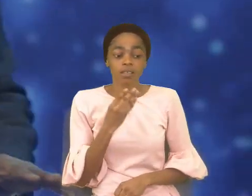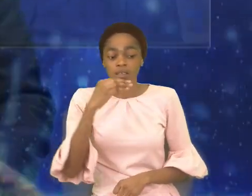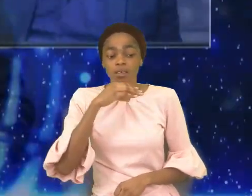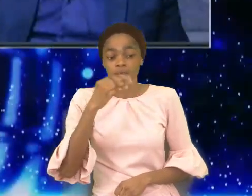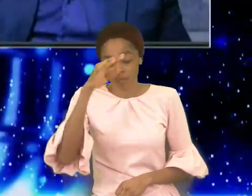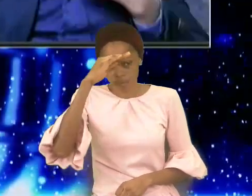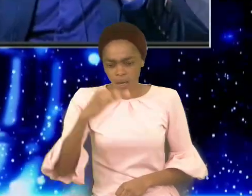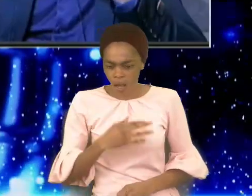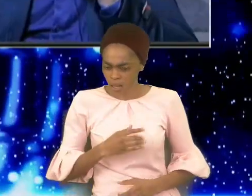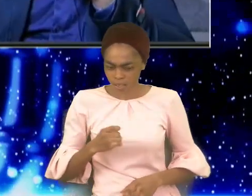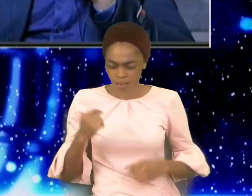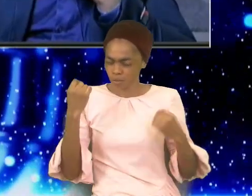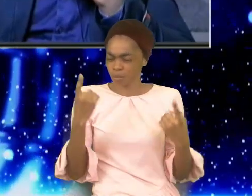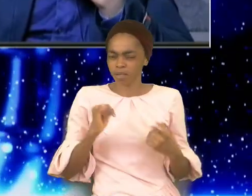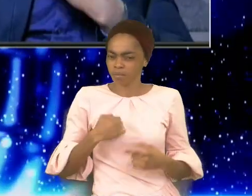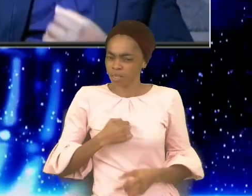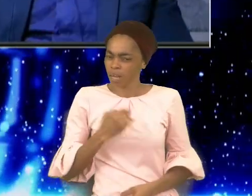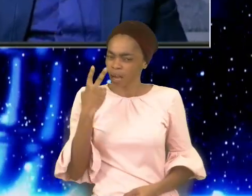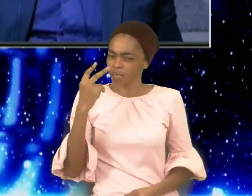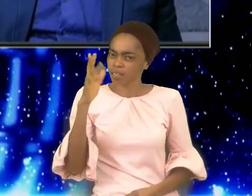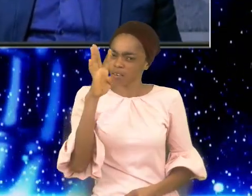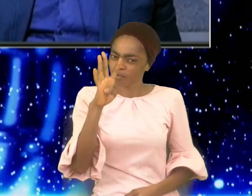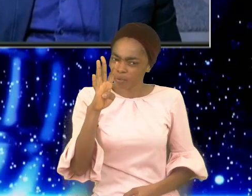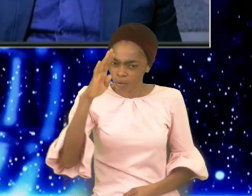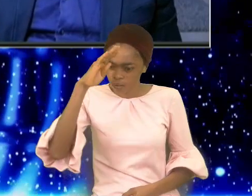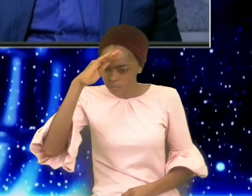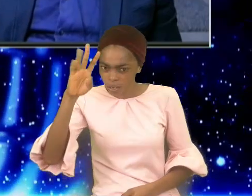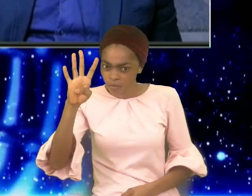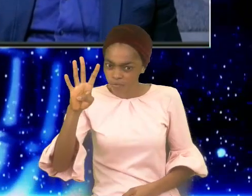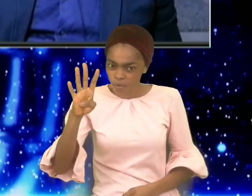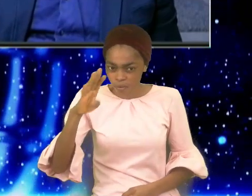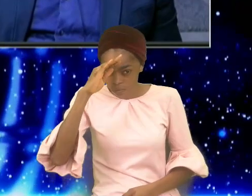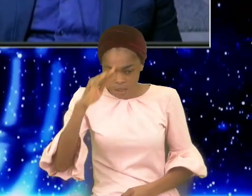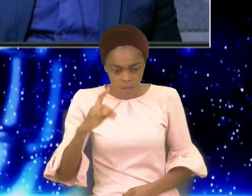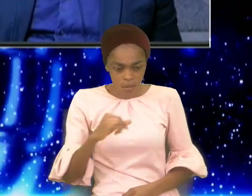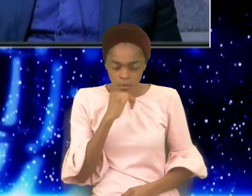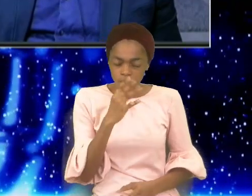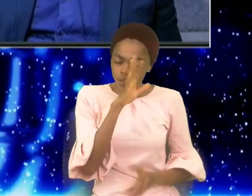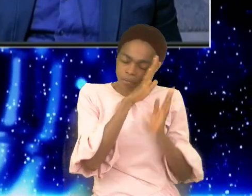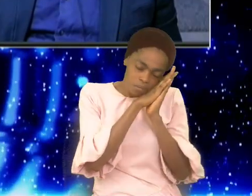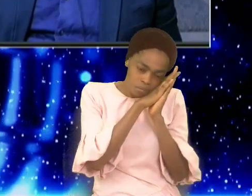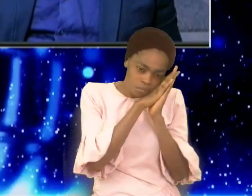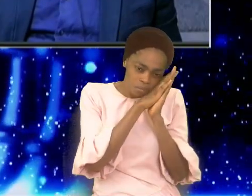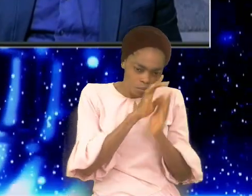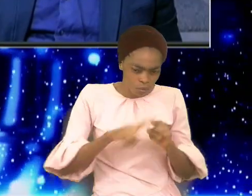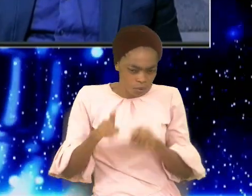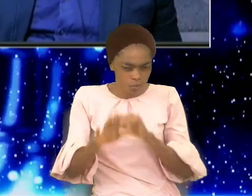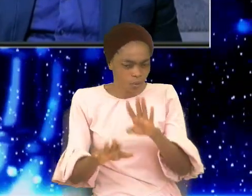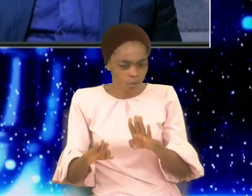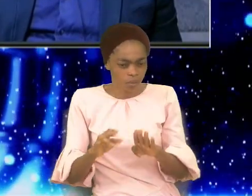down, they are walking. They are not in a hurry, majestic. I see